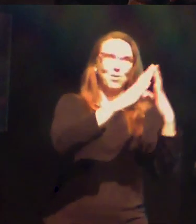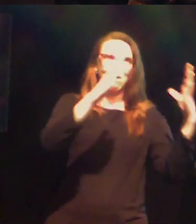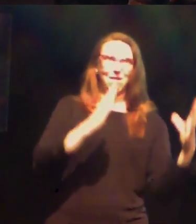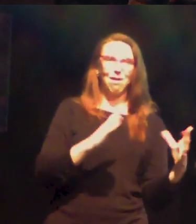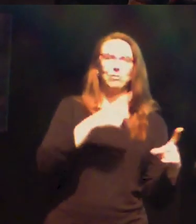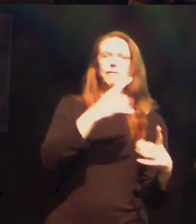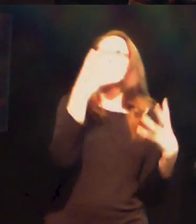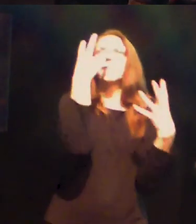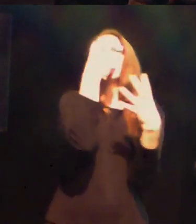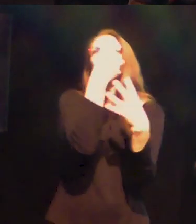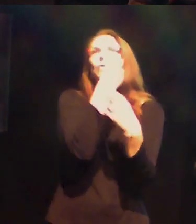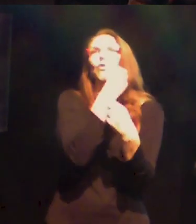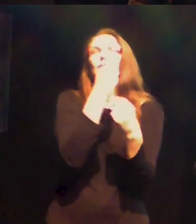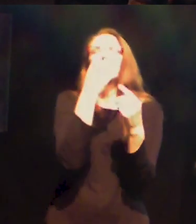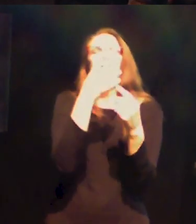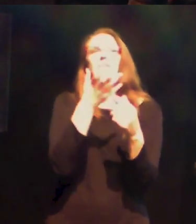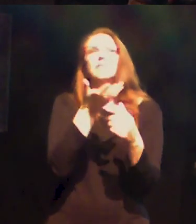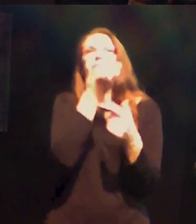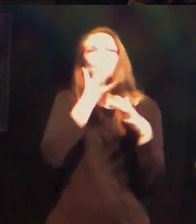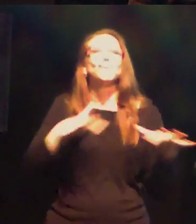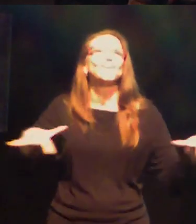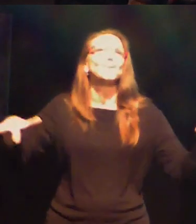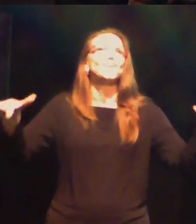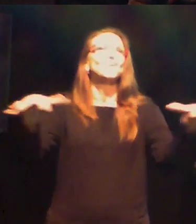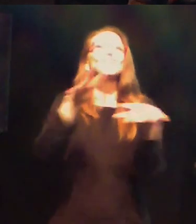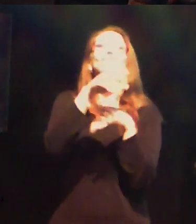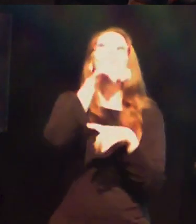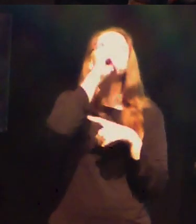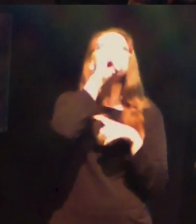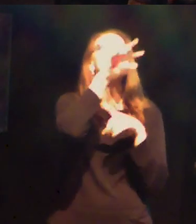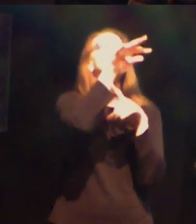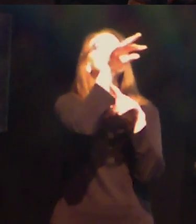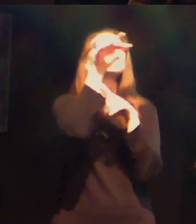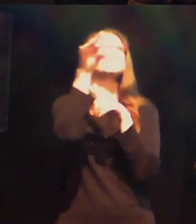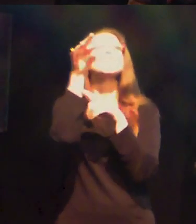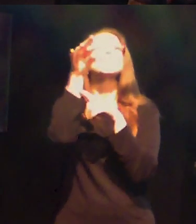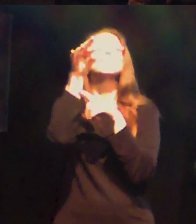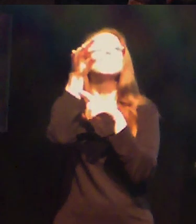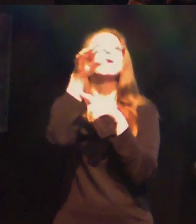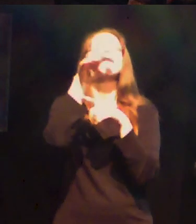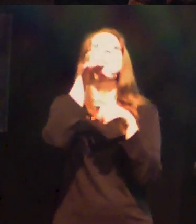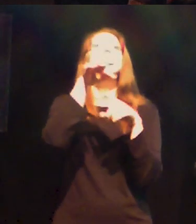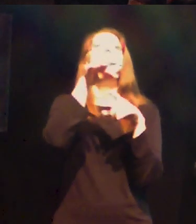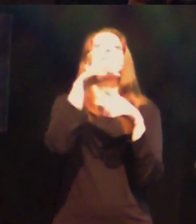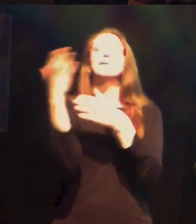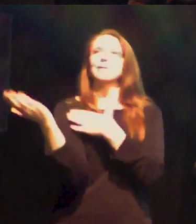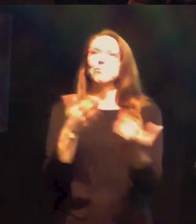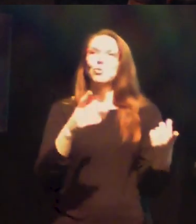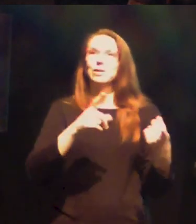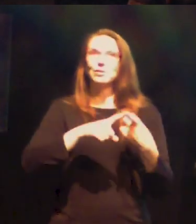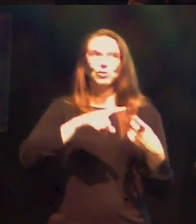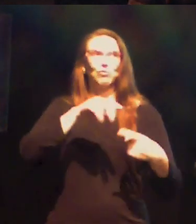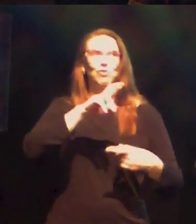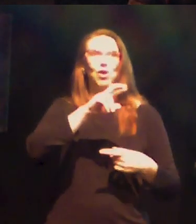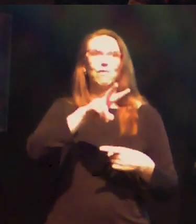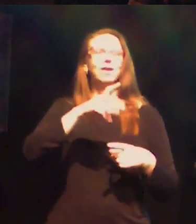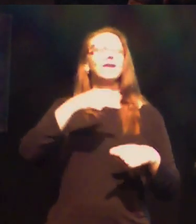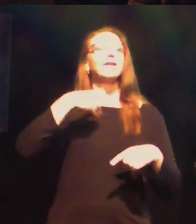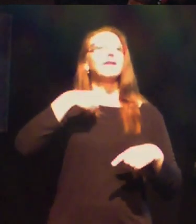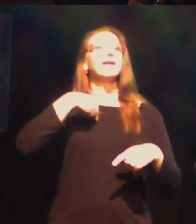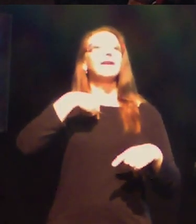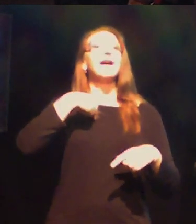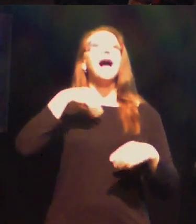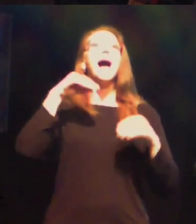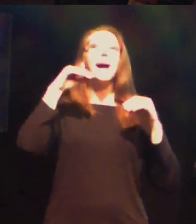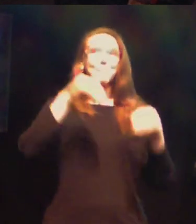was a beautiful field. And we'll go shoot birds or something else, and then we'll bring the footage into the RV because I moved